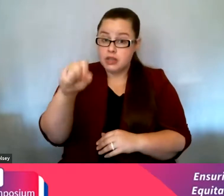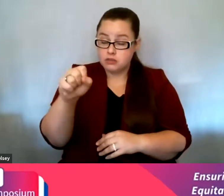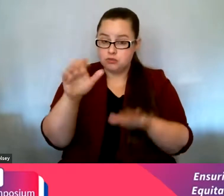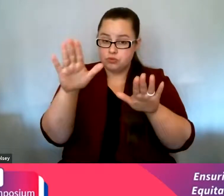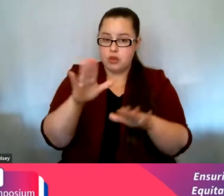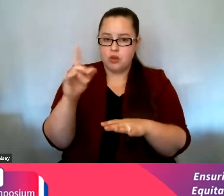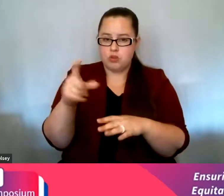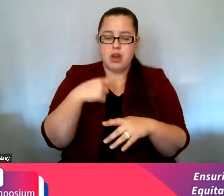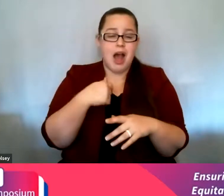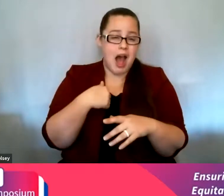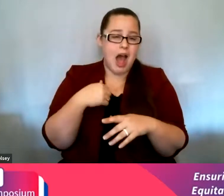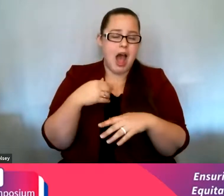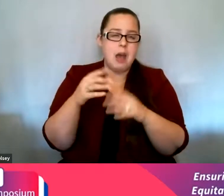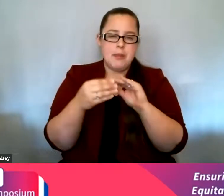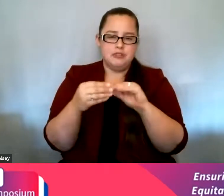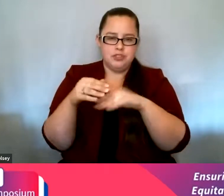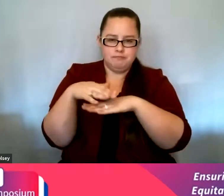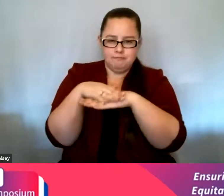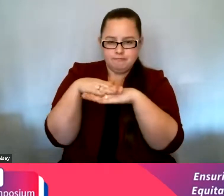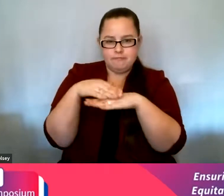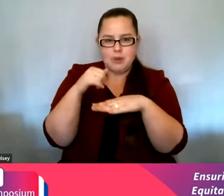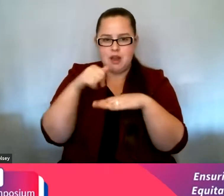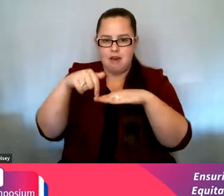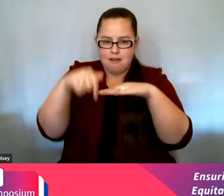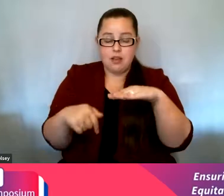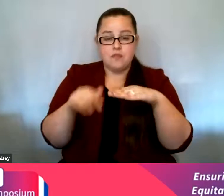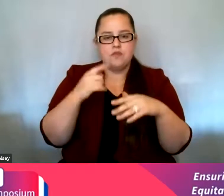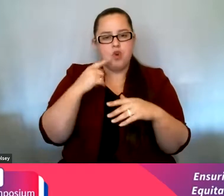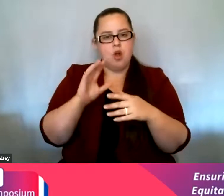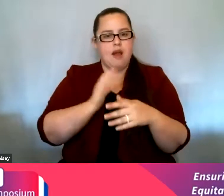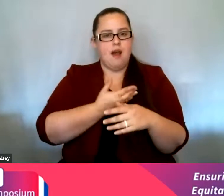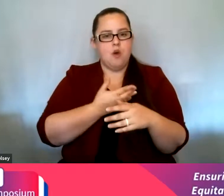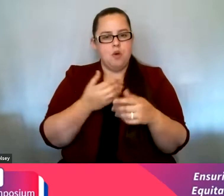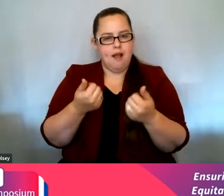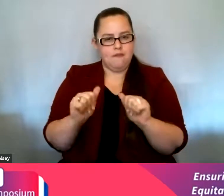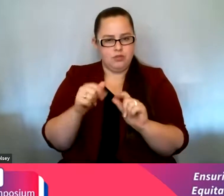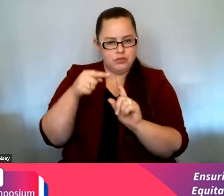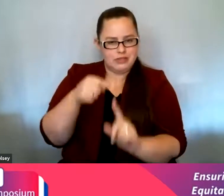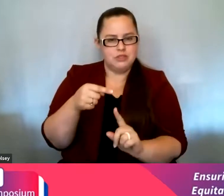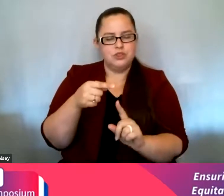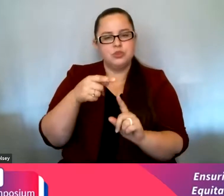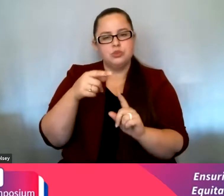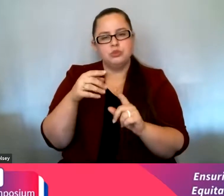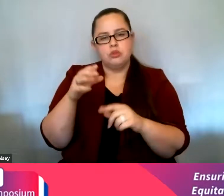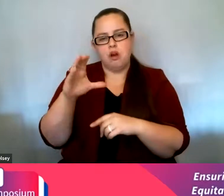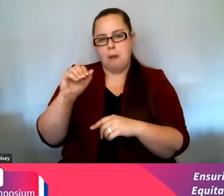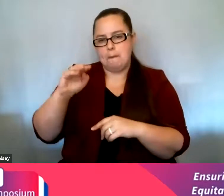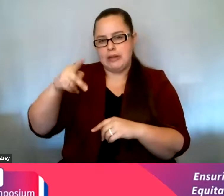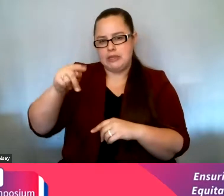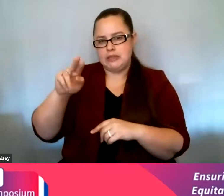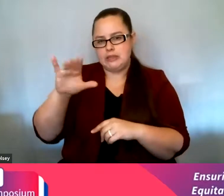go deep into our efforts around competency-based education. And so we talk about scaffolding learning